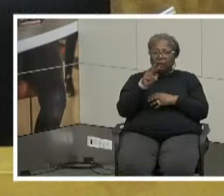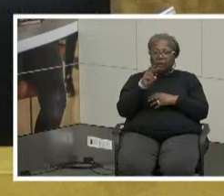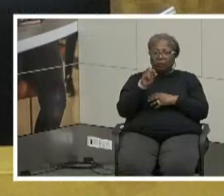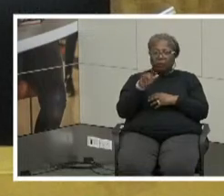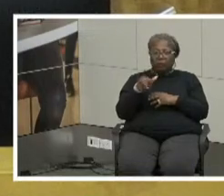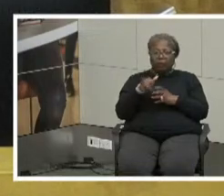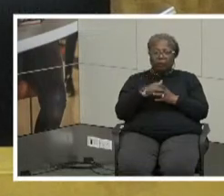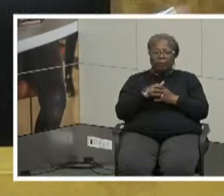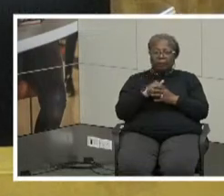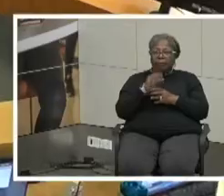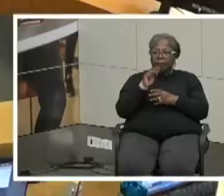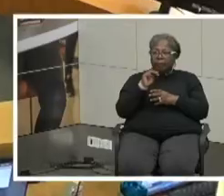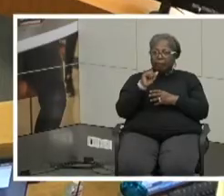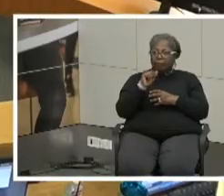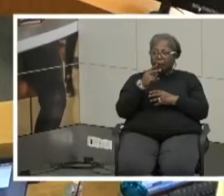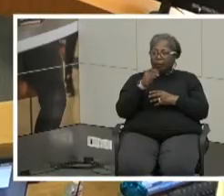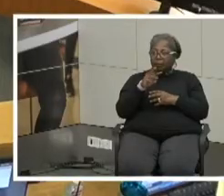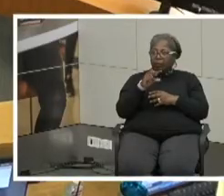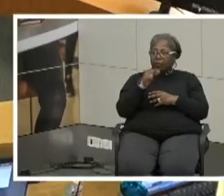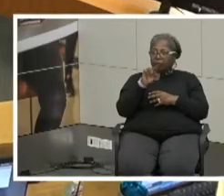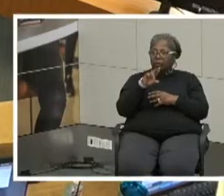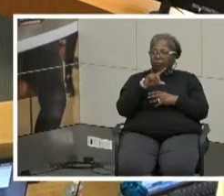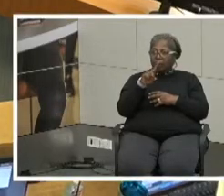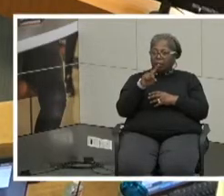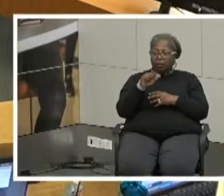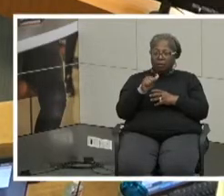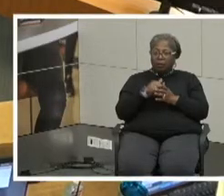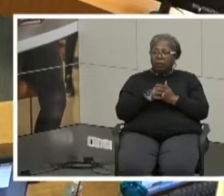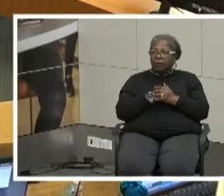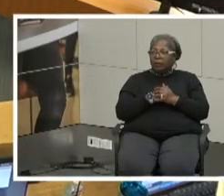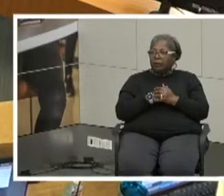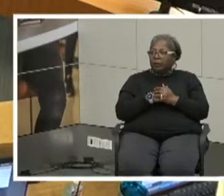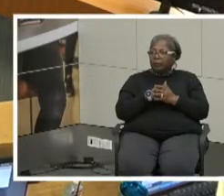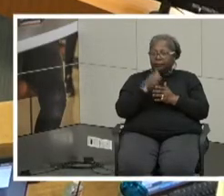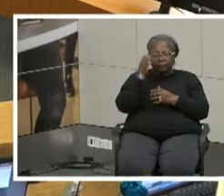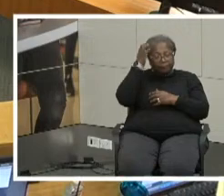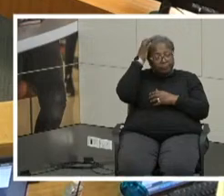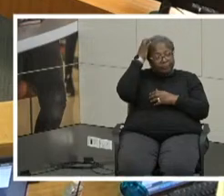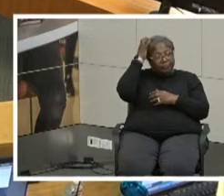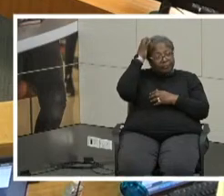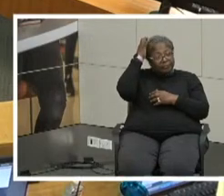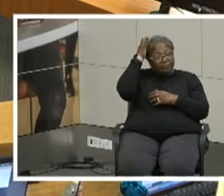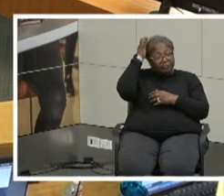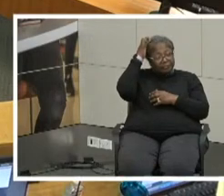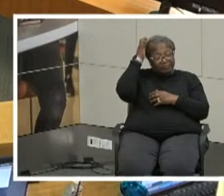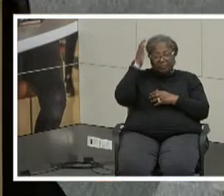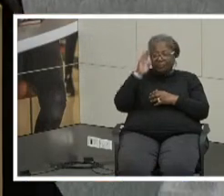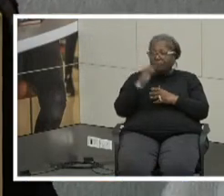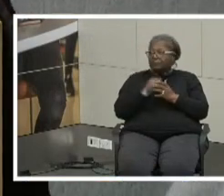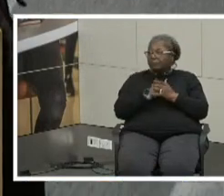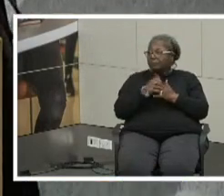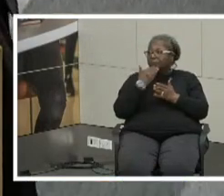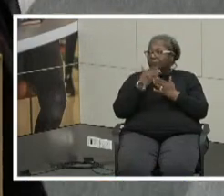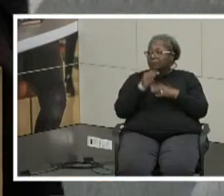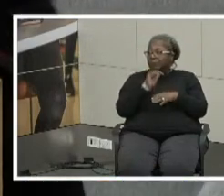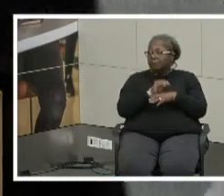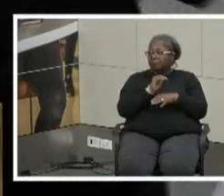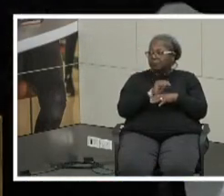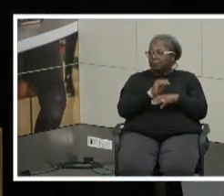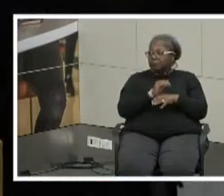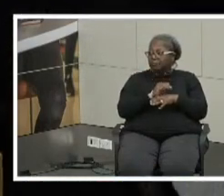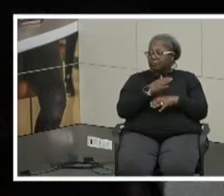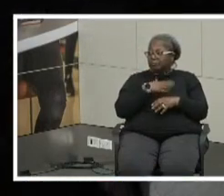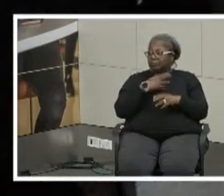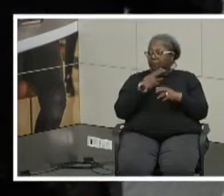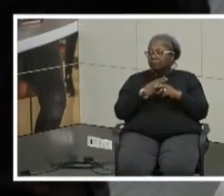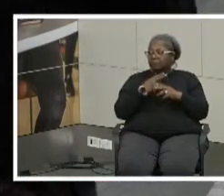Davey Matthew Garza yes sir good evening